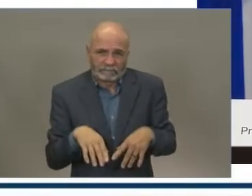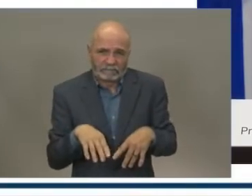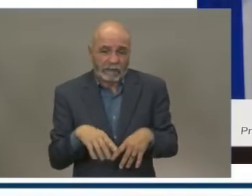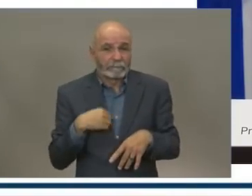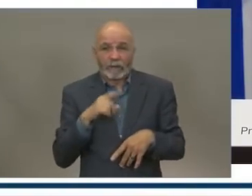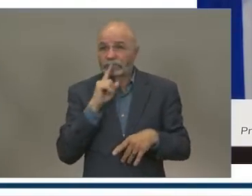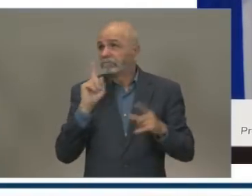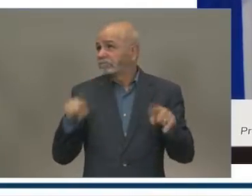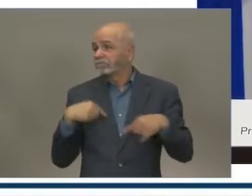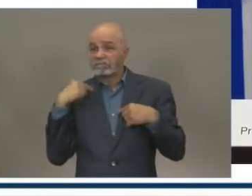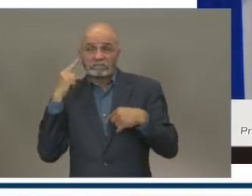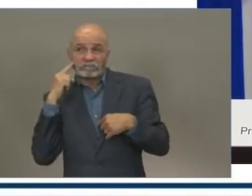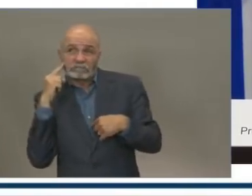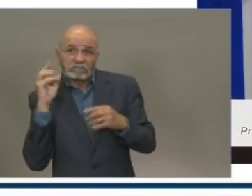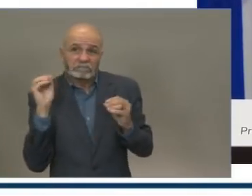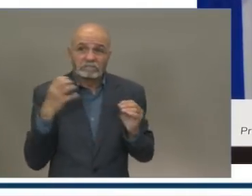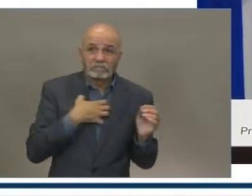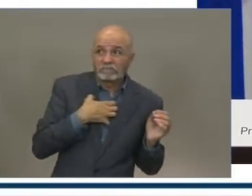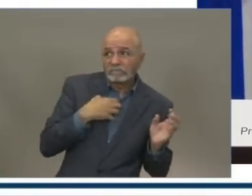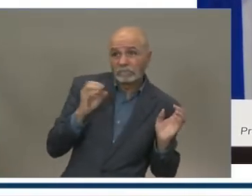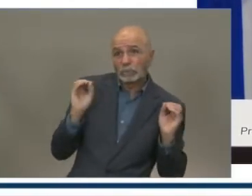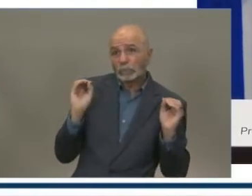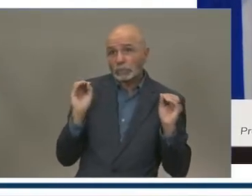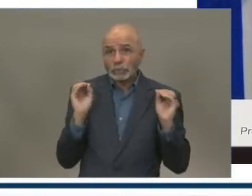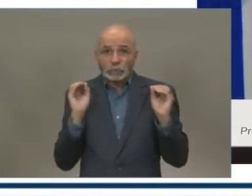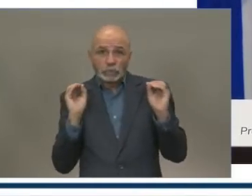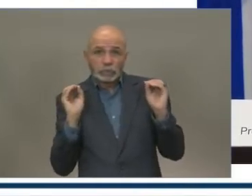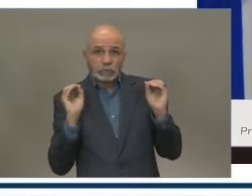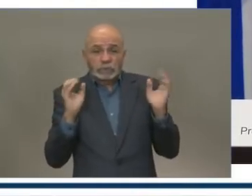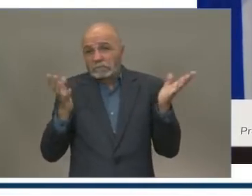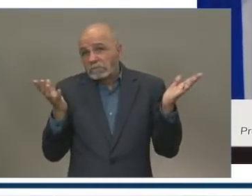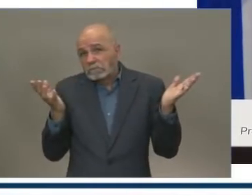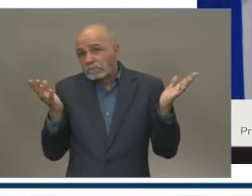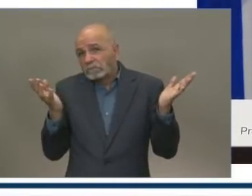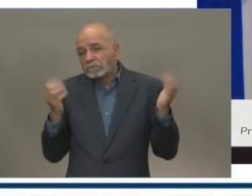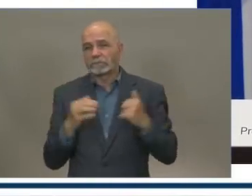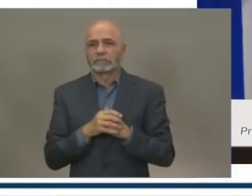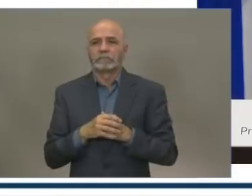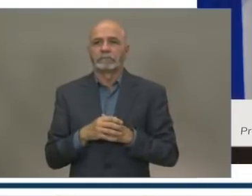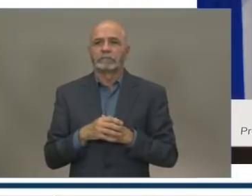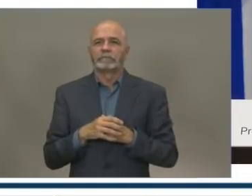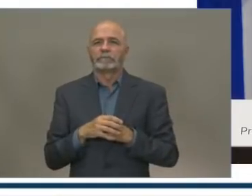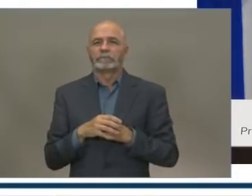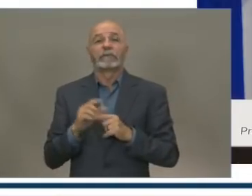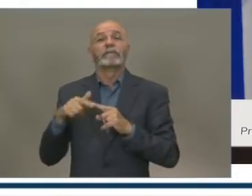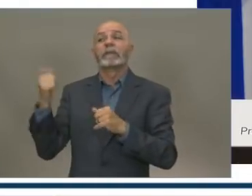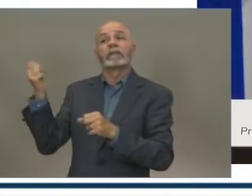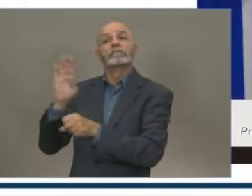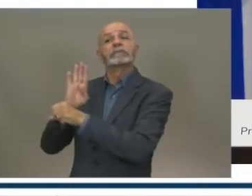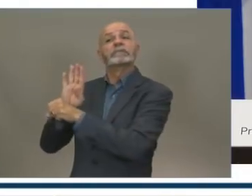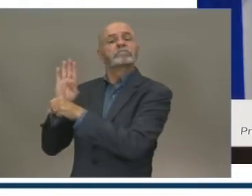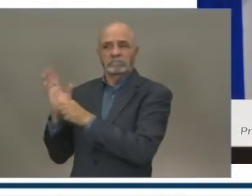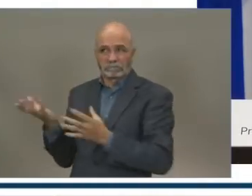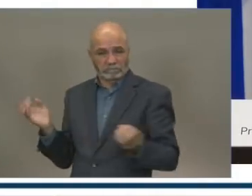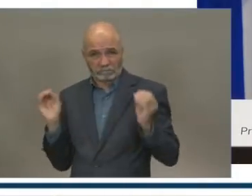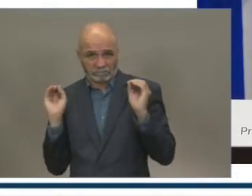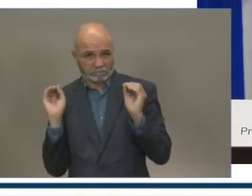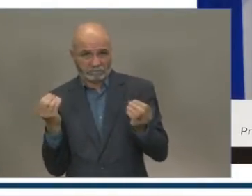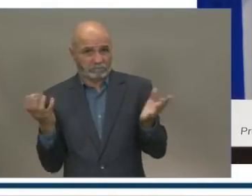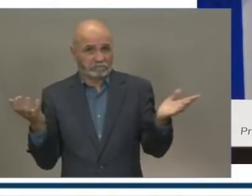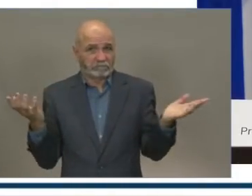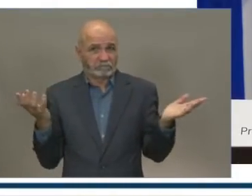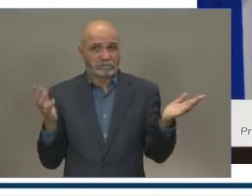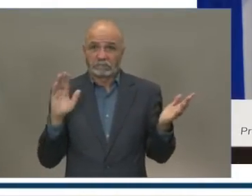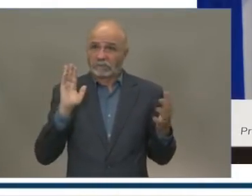touch wood, I guess, but I haven't heard a lot of complaints from business owners. And as I've been out around, the system seems to be